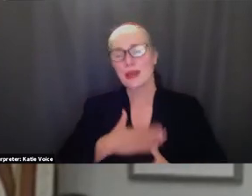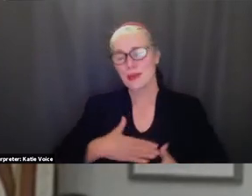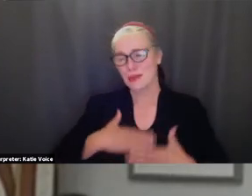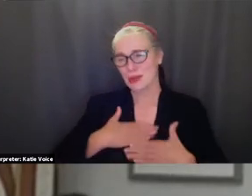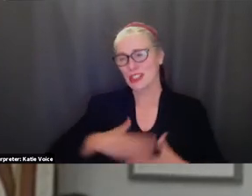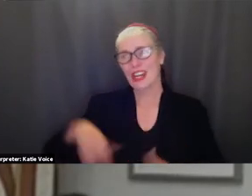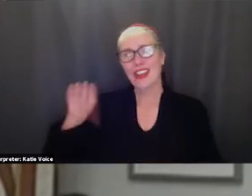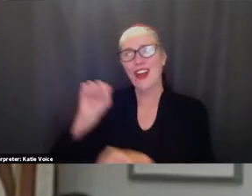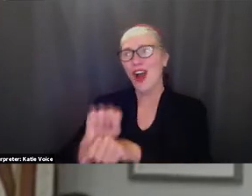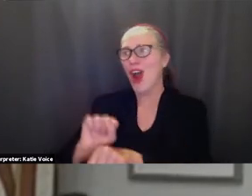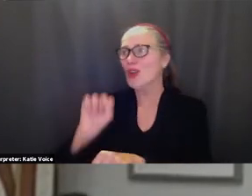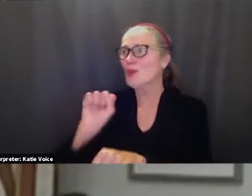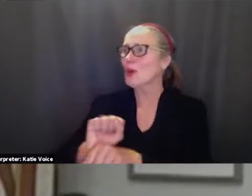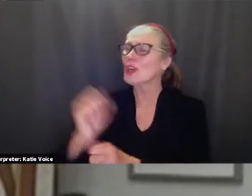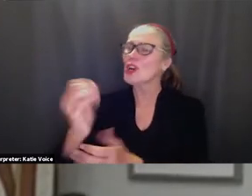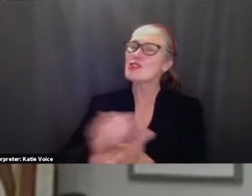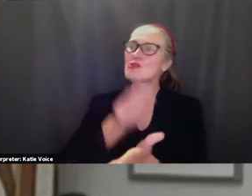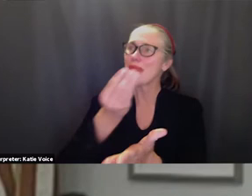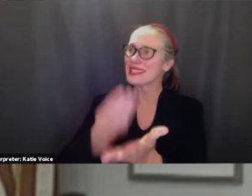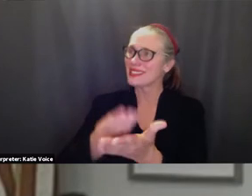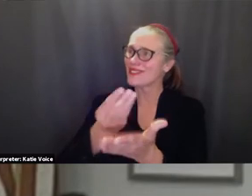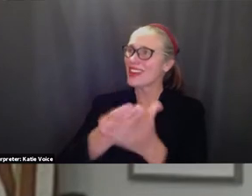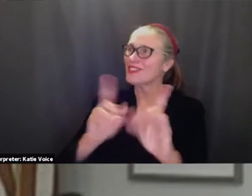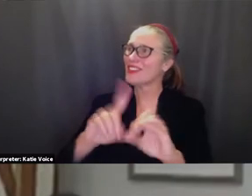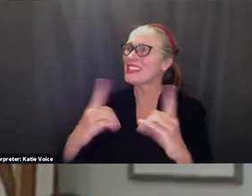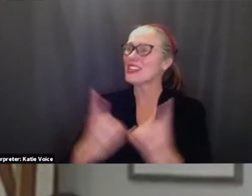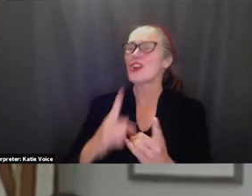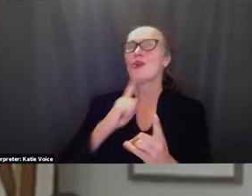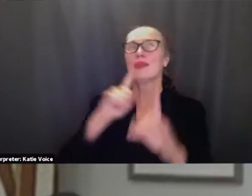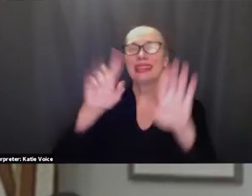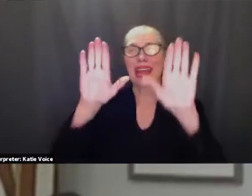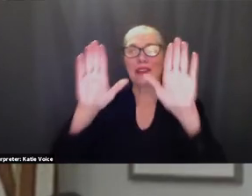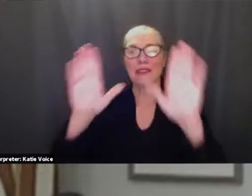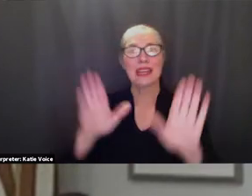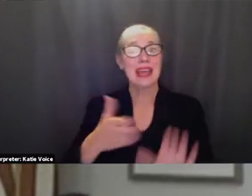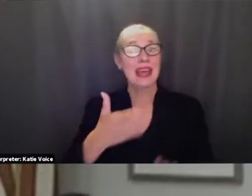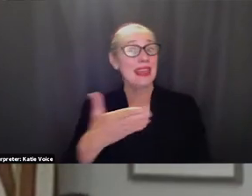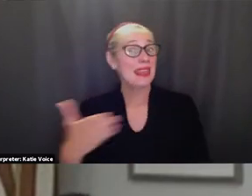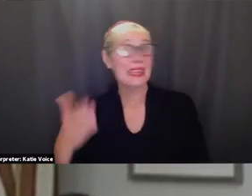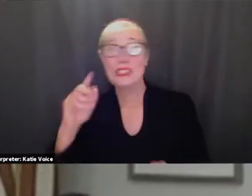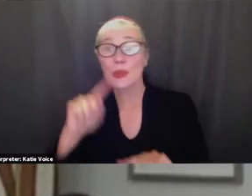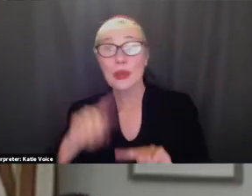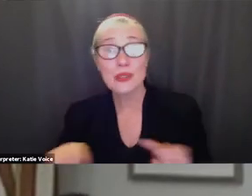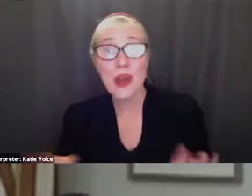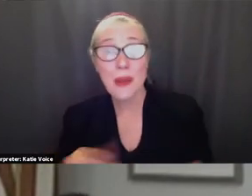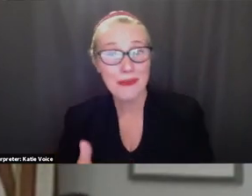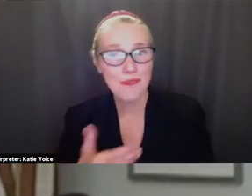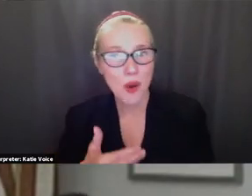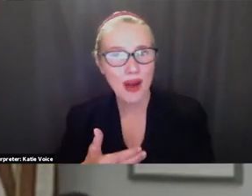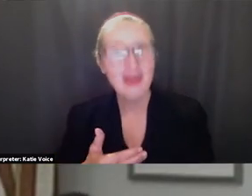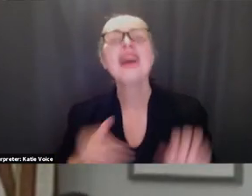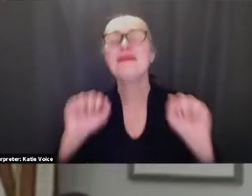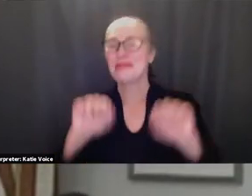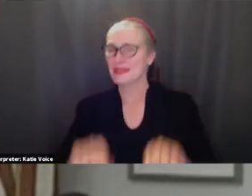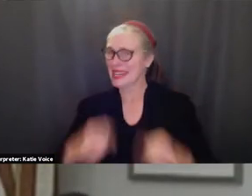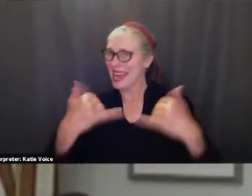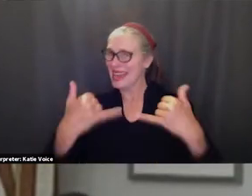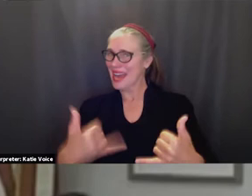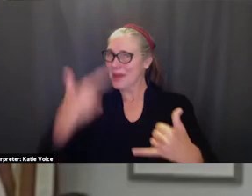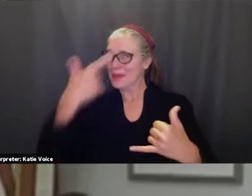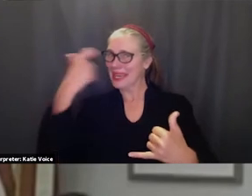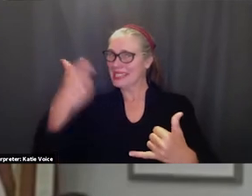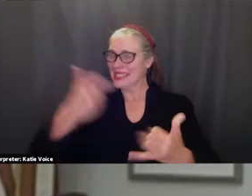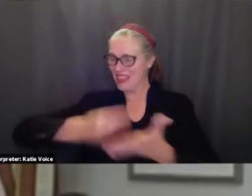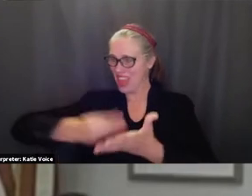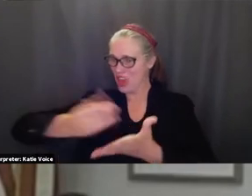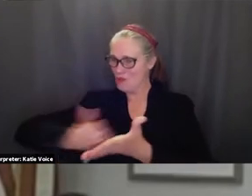for this district it is just outstanding and the things that we couldn't do were able to do because they raised the money and really committed to this district so